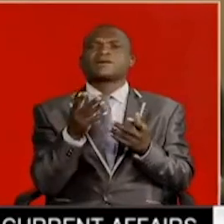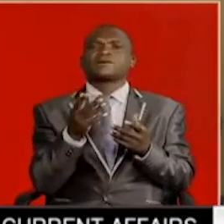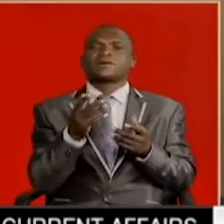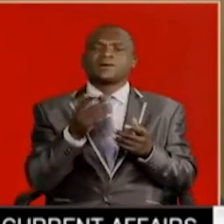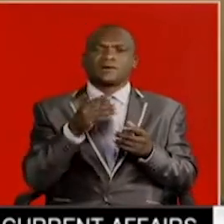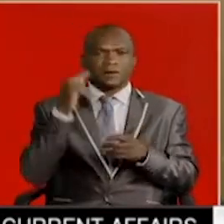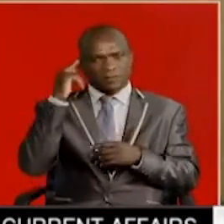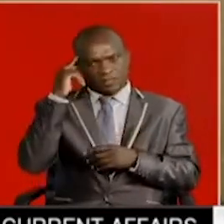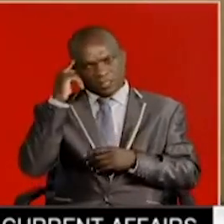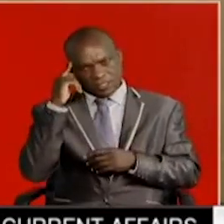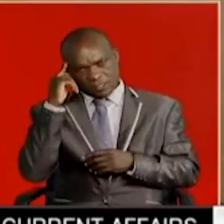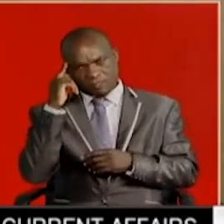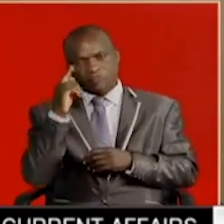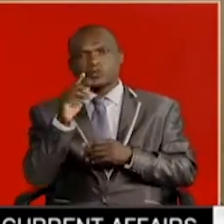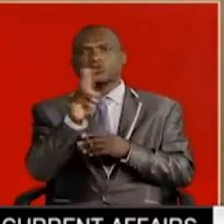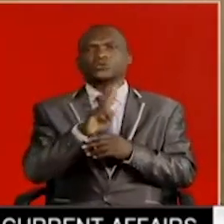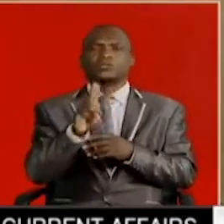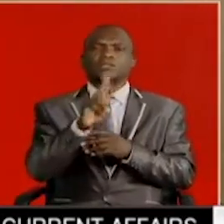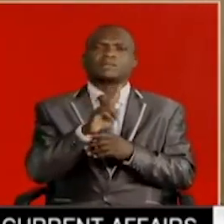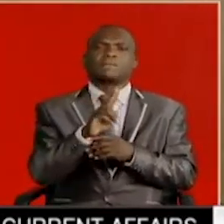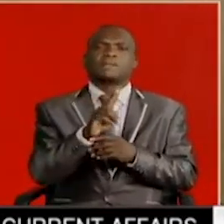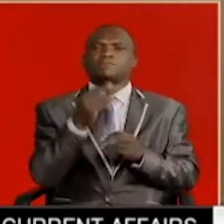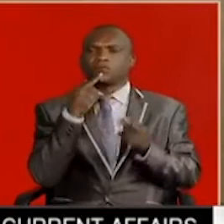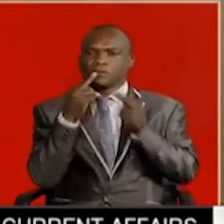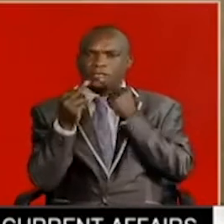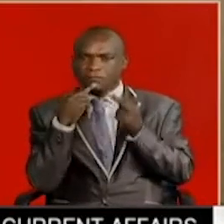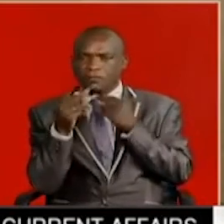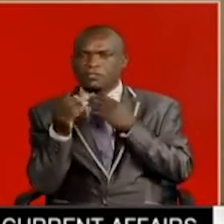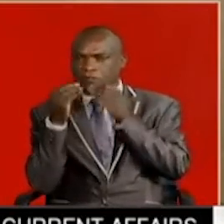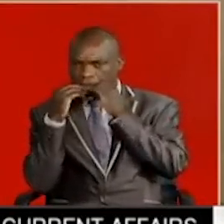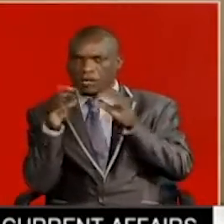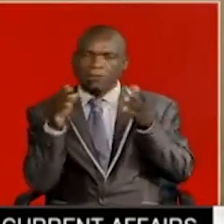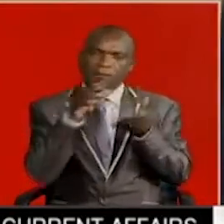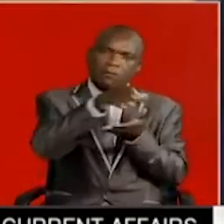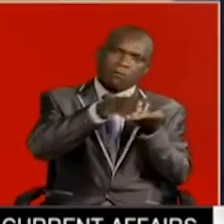what we think in terms of information dissemination.